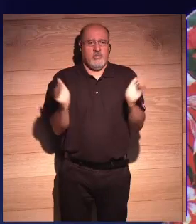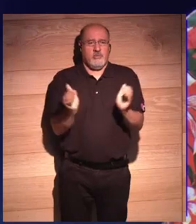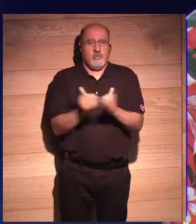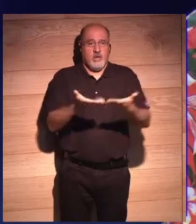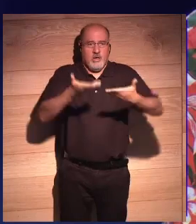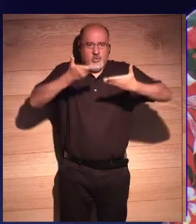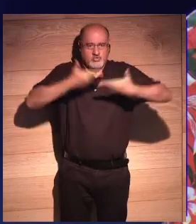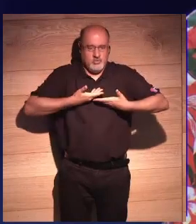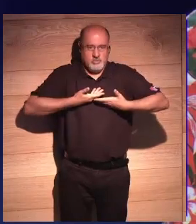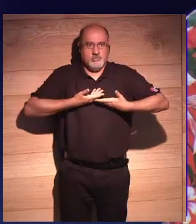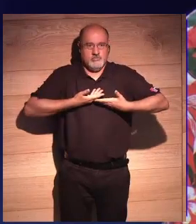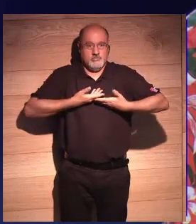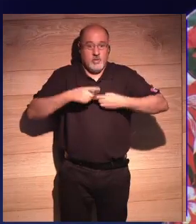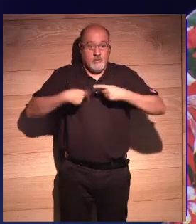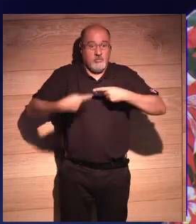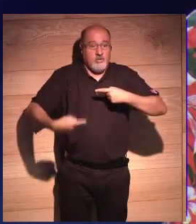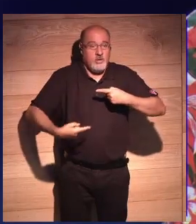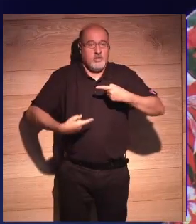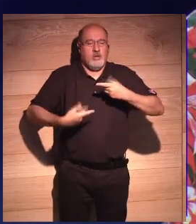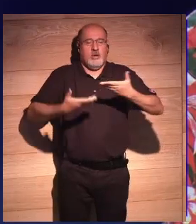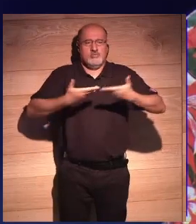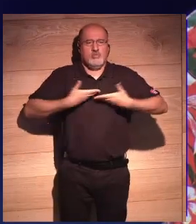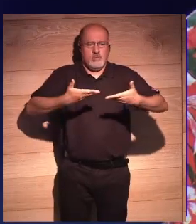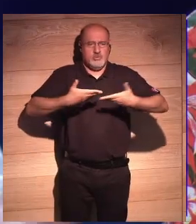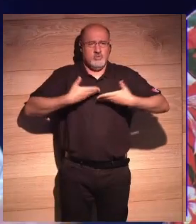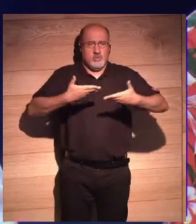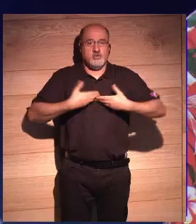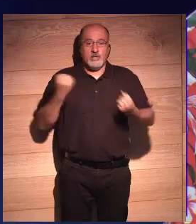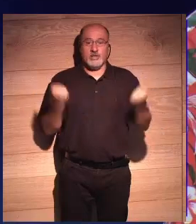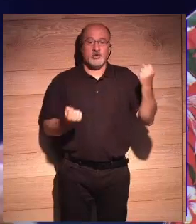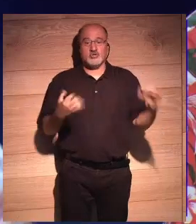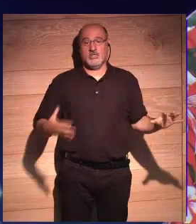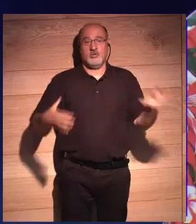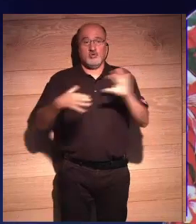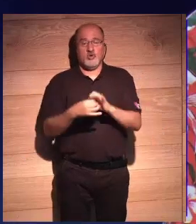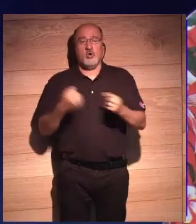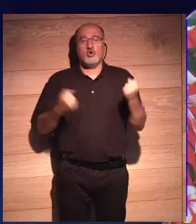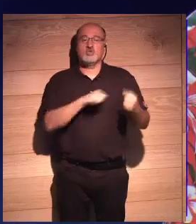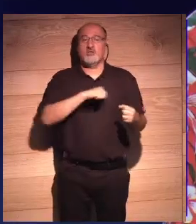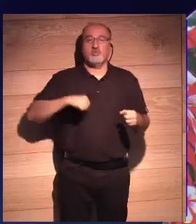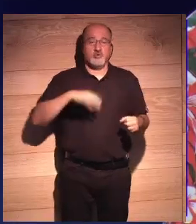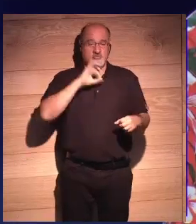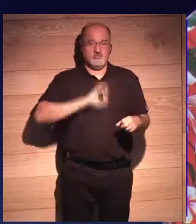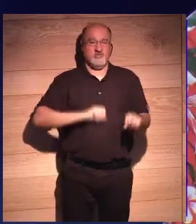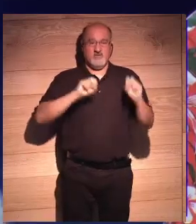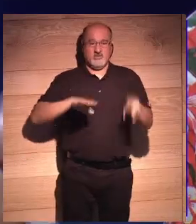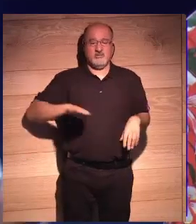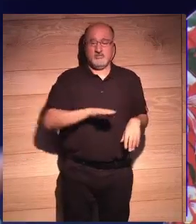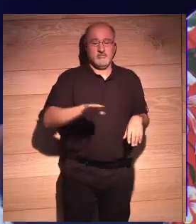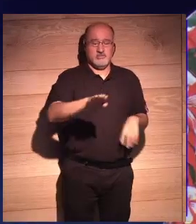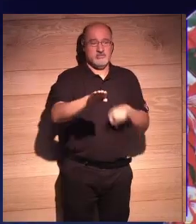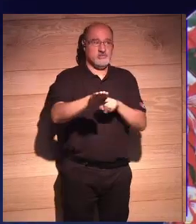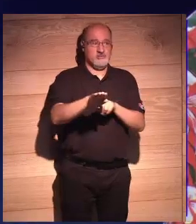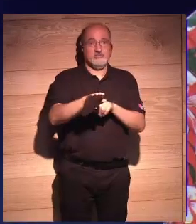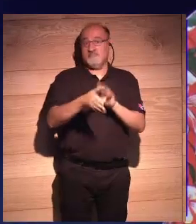it will be technology that will help you in your daily basis. So the connected car or autonomous car, we all understand